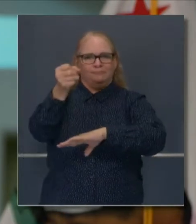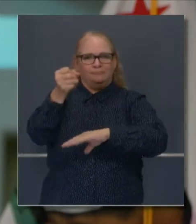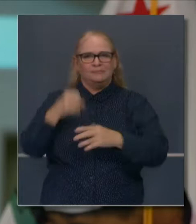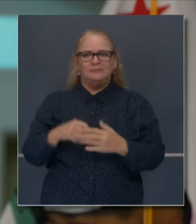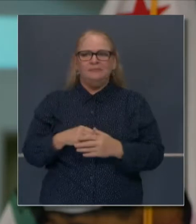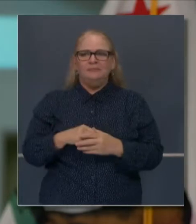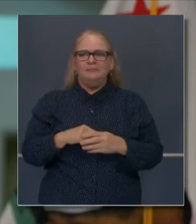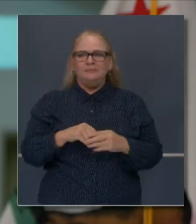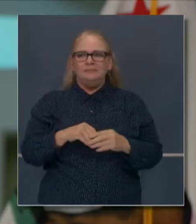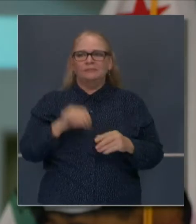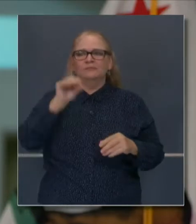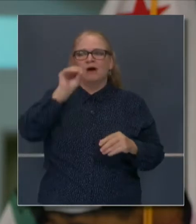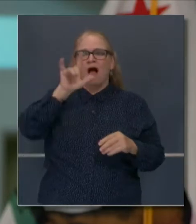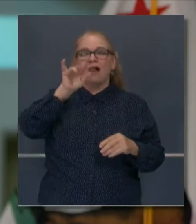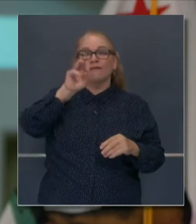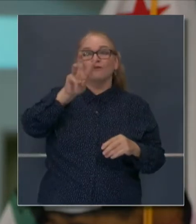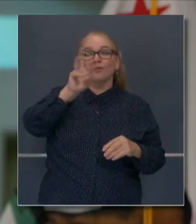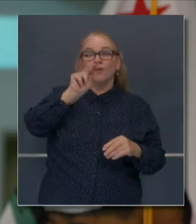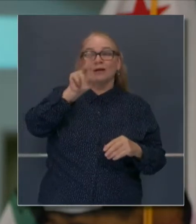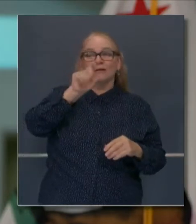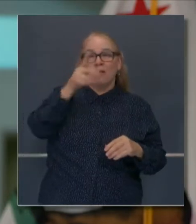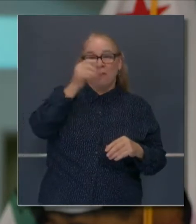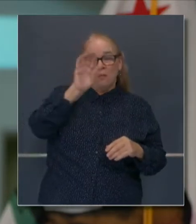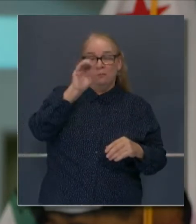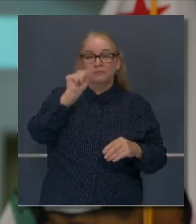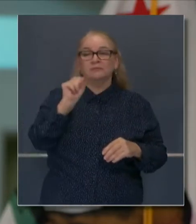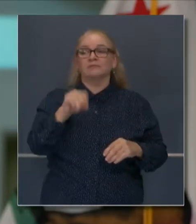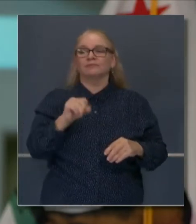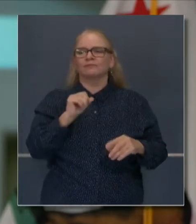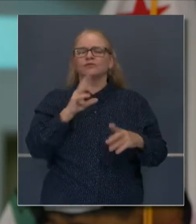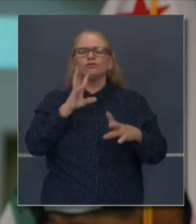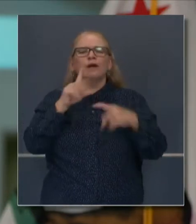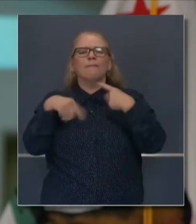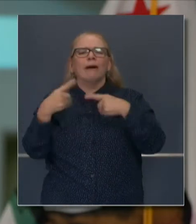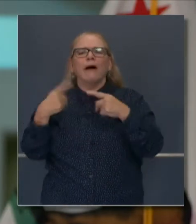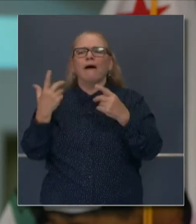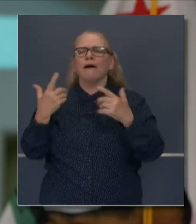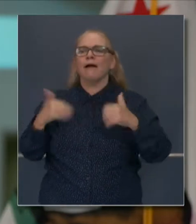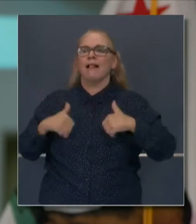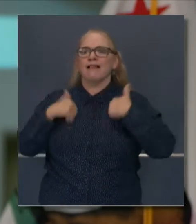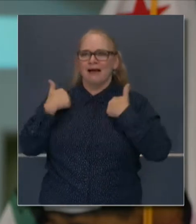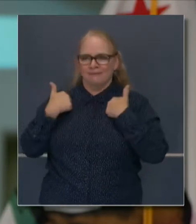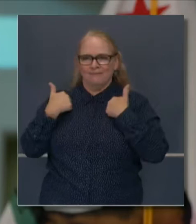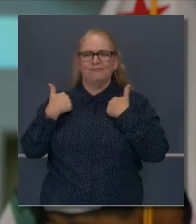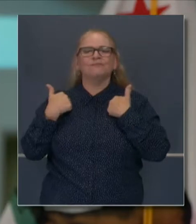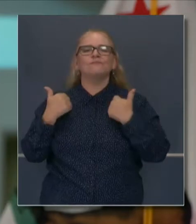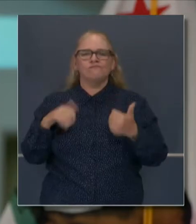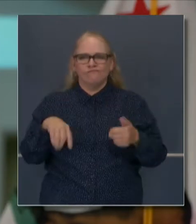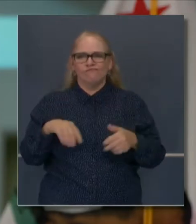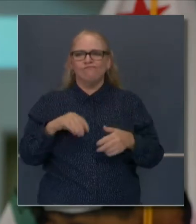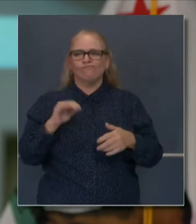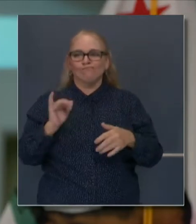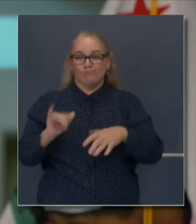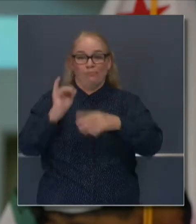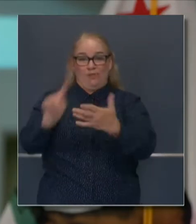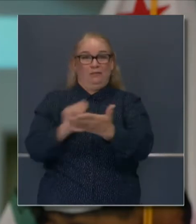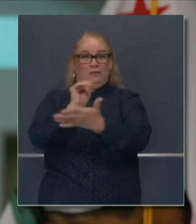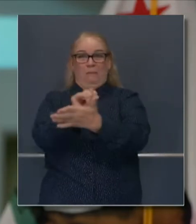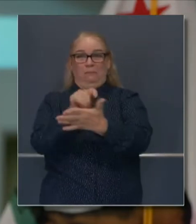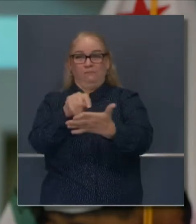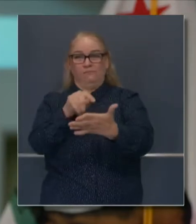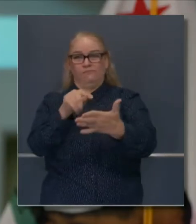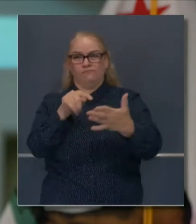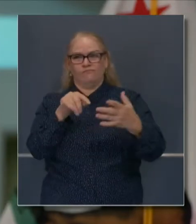been logic, it has been experience, the felt necessities of the time." Judge Martin Jenkins has the